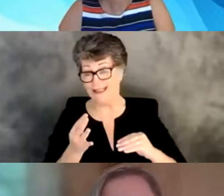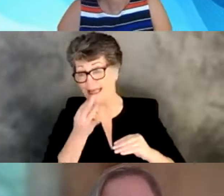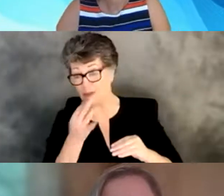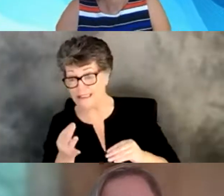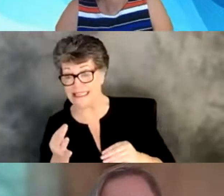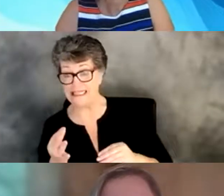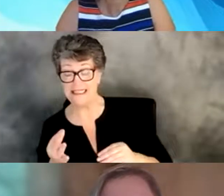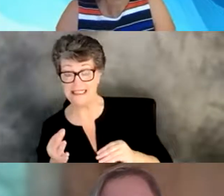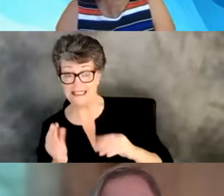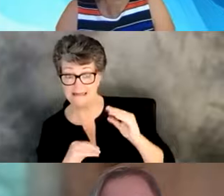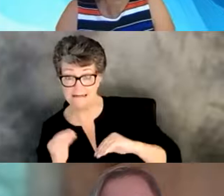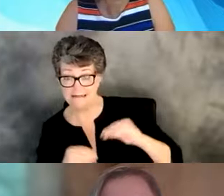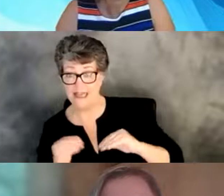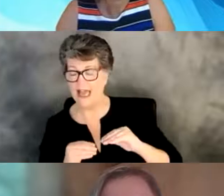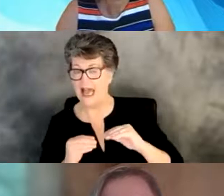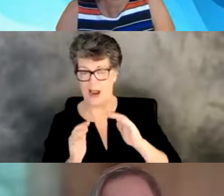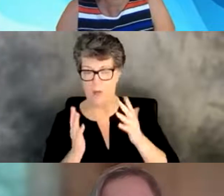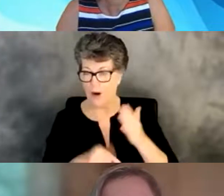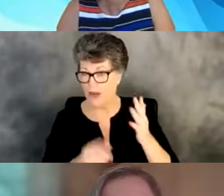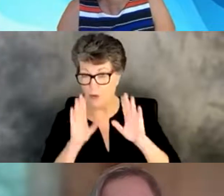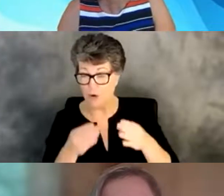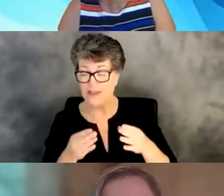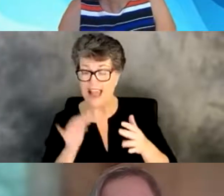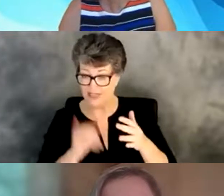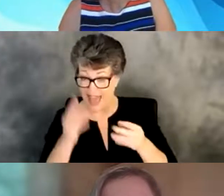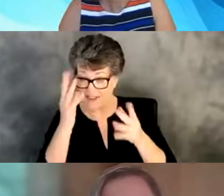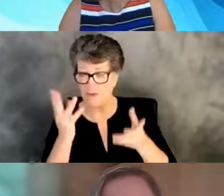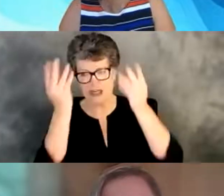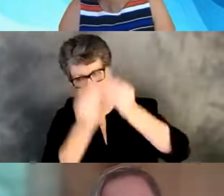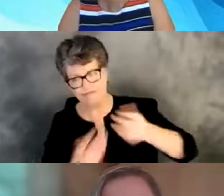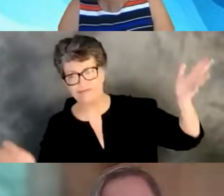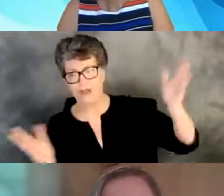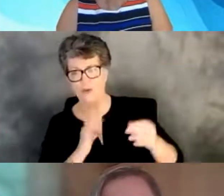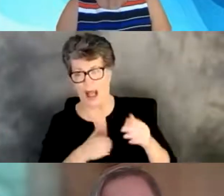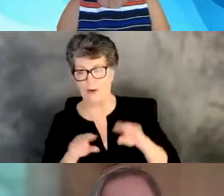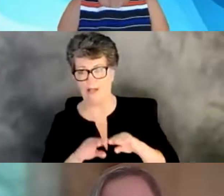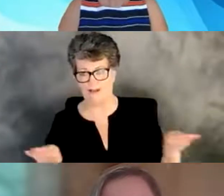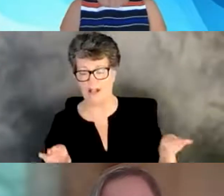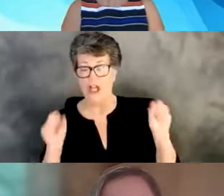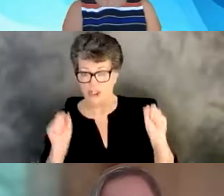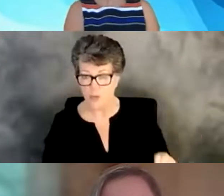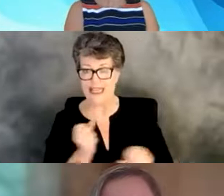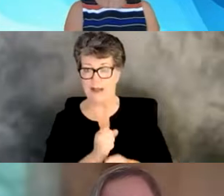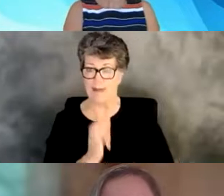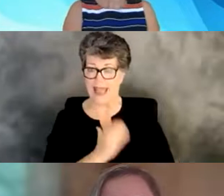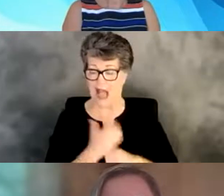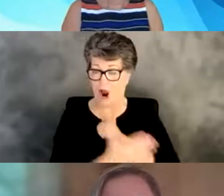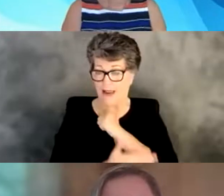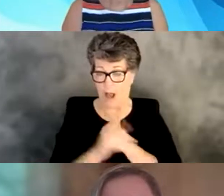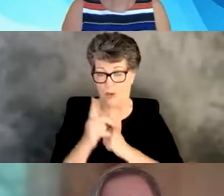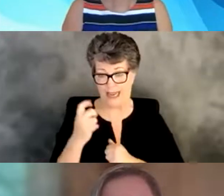and what it is going to focus on, getting that down to our level so we can make our county